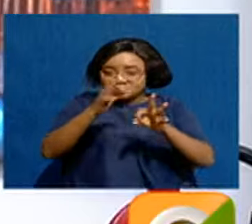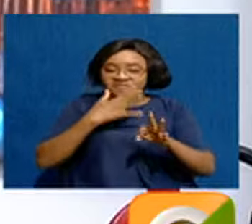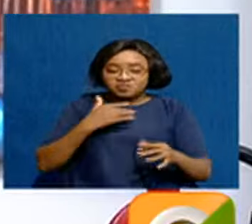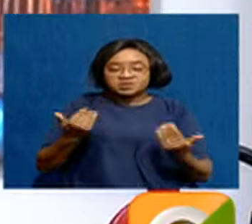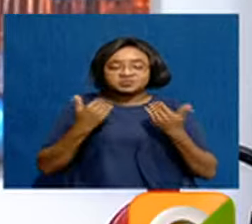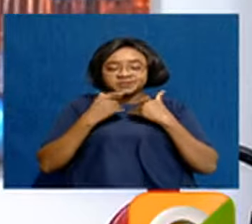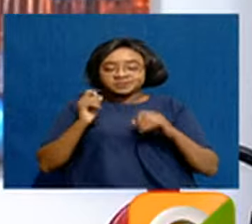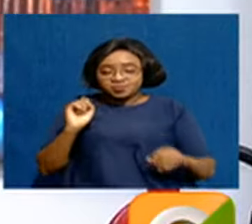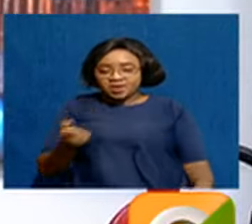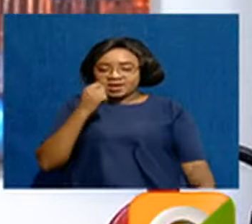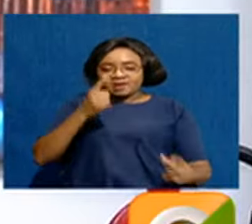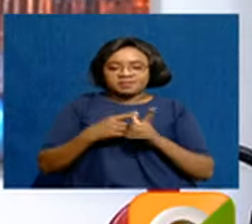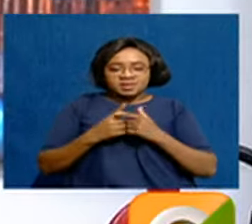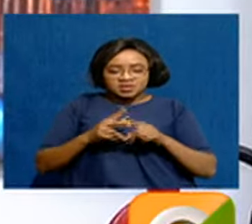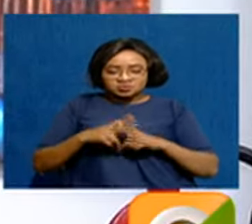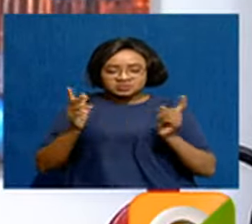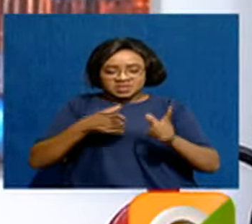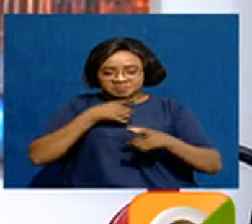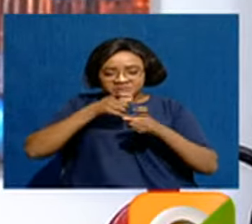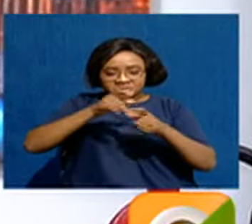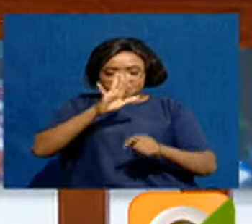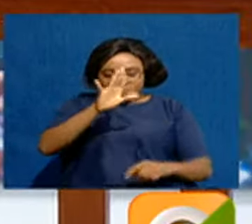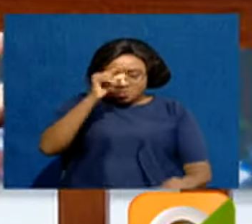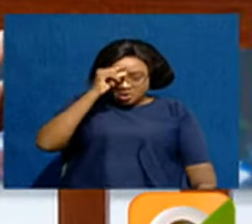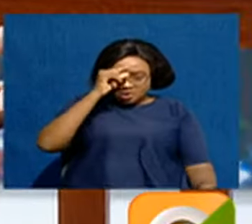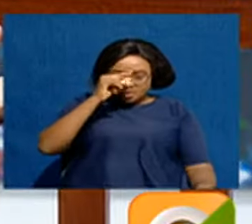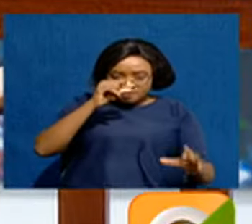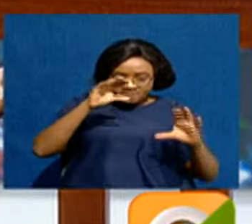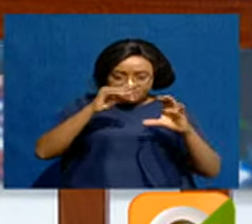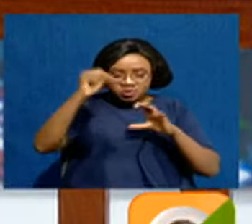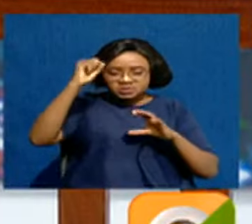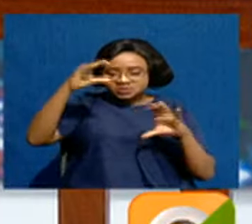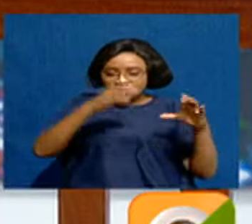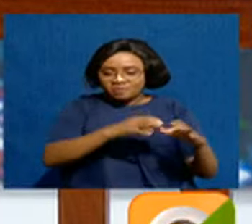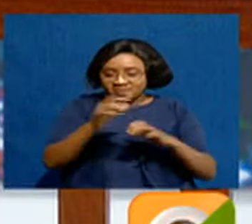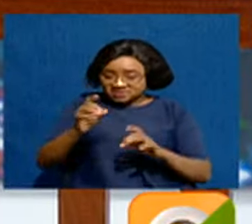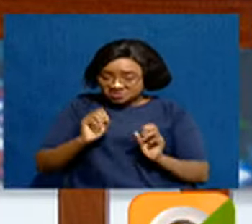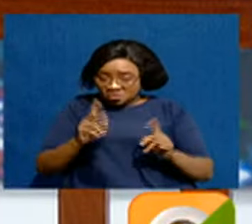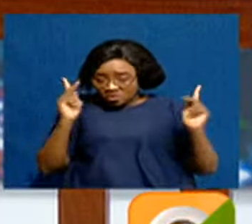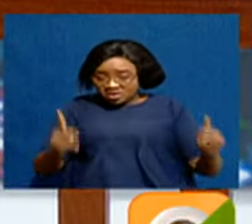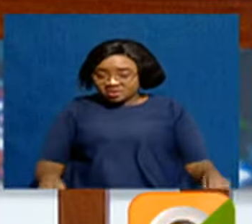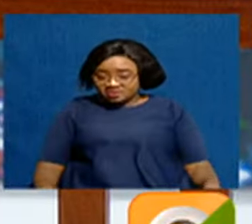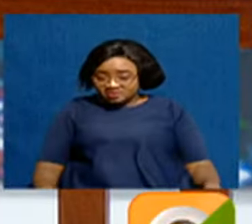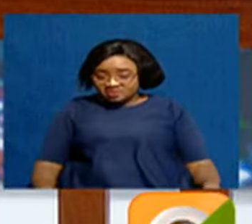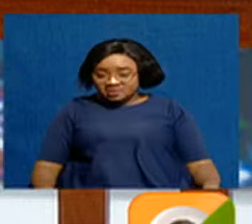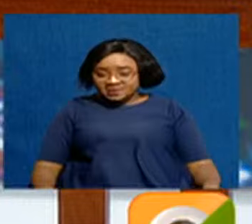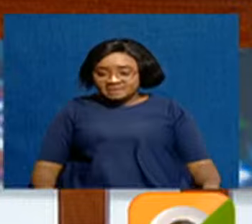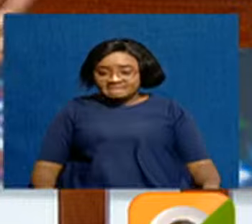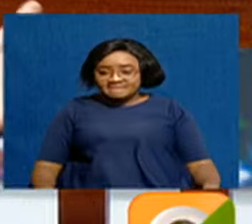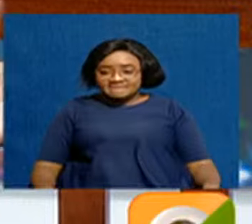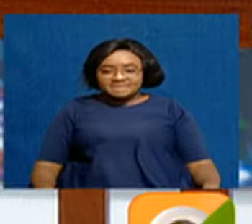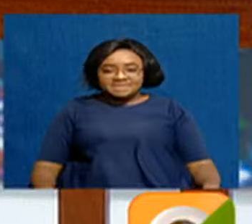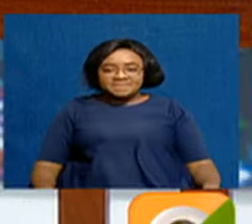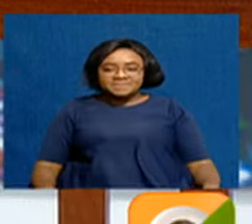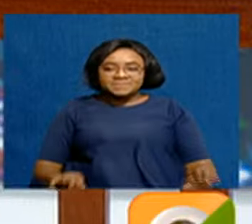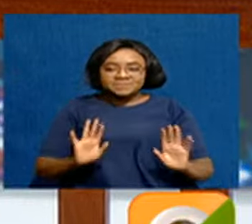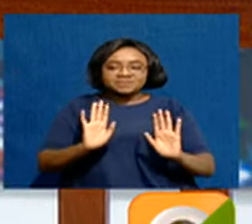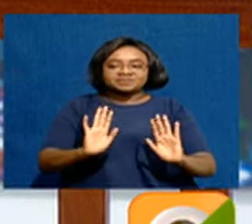today and start criticizing your own party, it's fine? No, I don't know. You know, I can criticize party